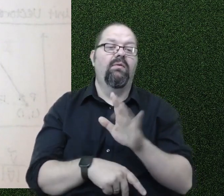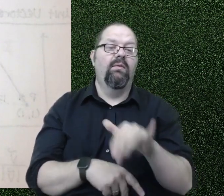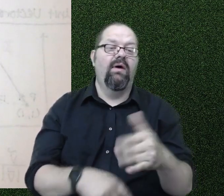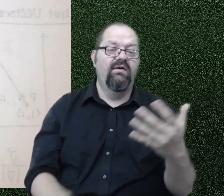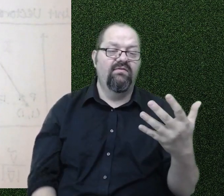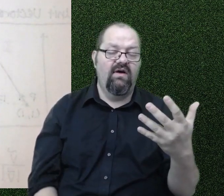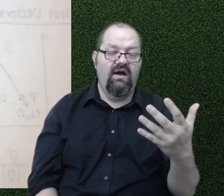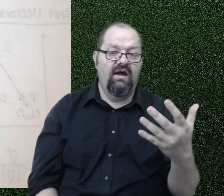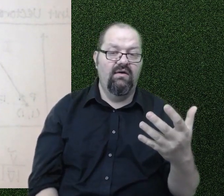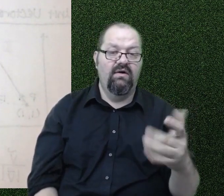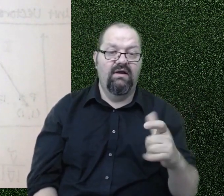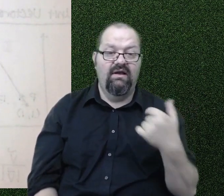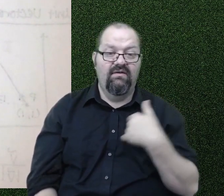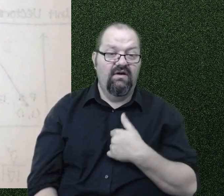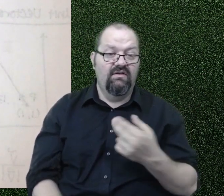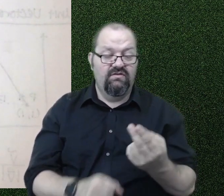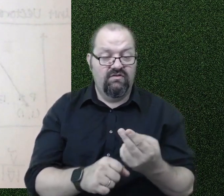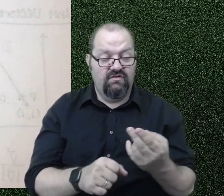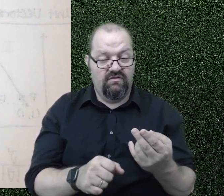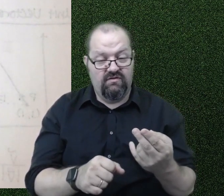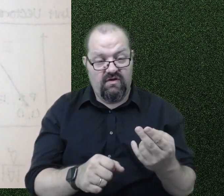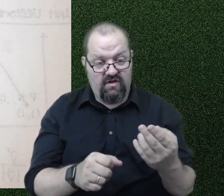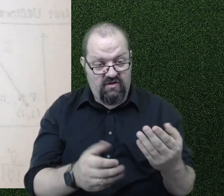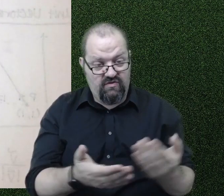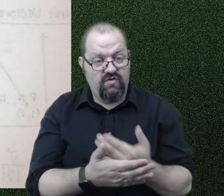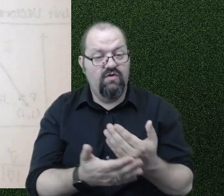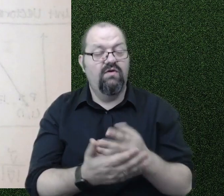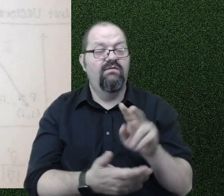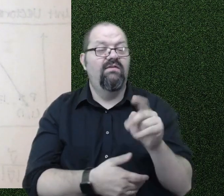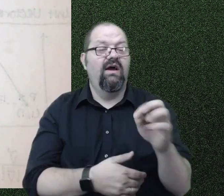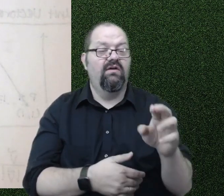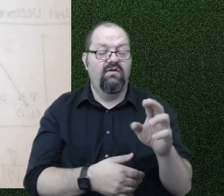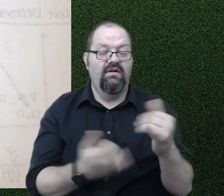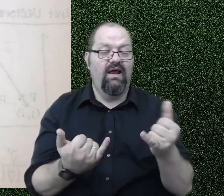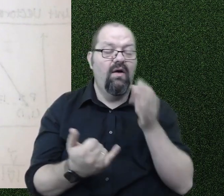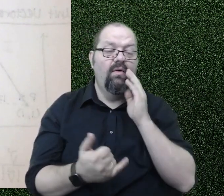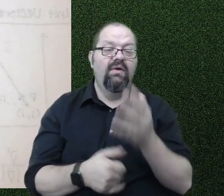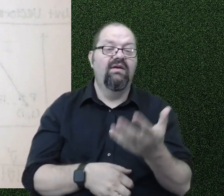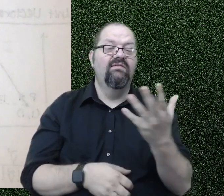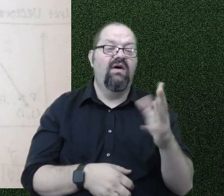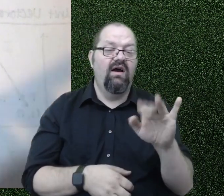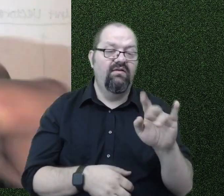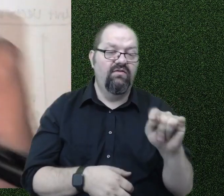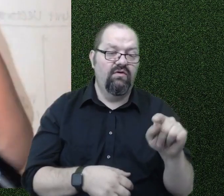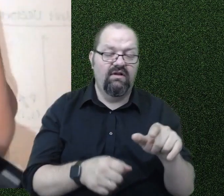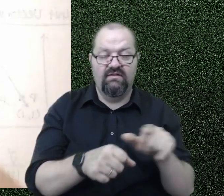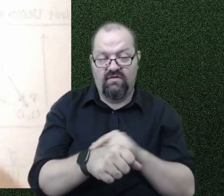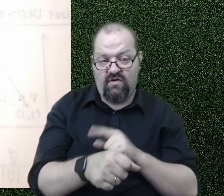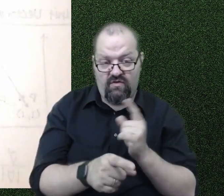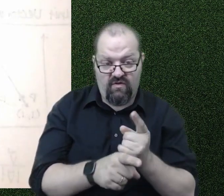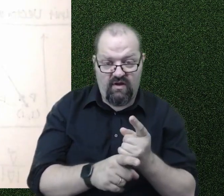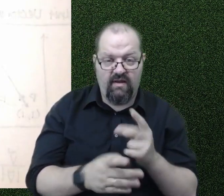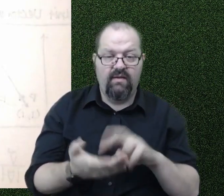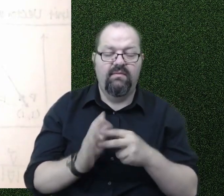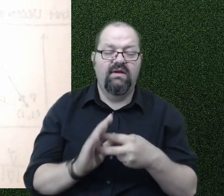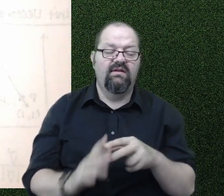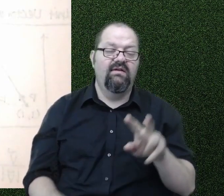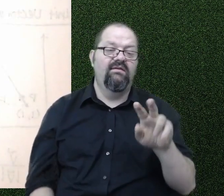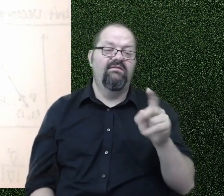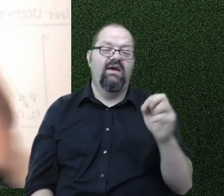well, it's going to give me a new vector. It's going to point in exactly the same direction. It's just going to be 5 units long. So the vector